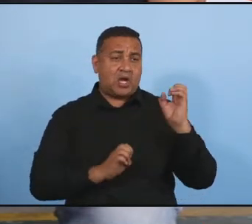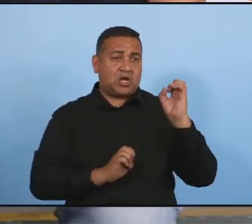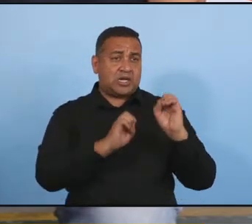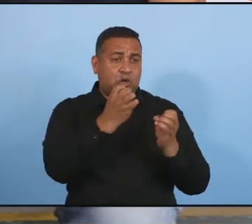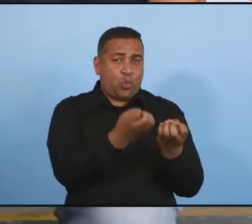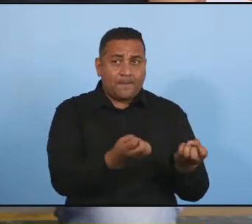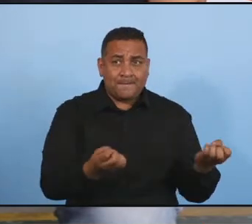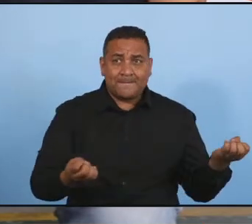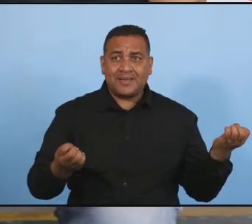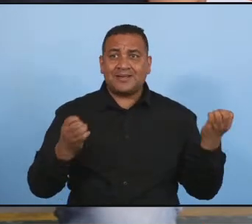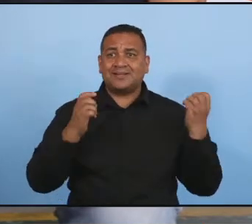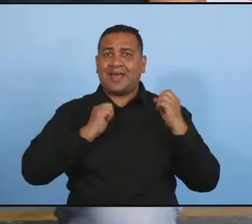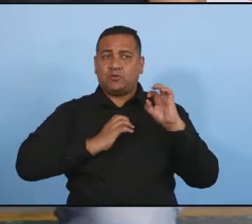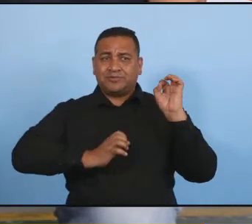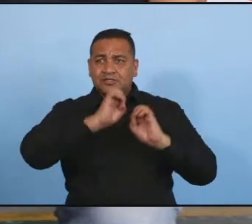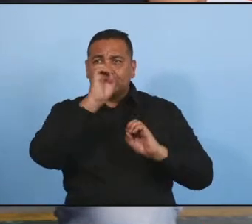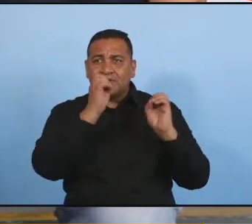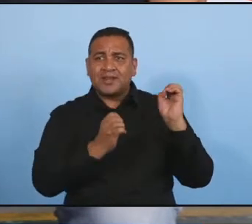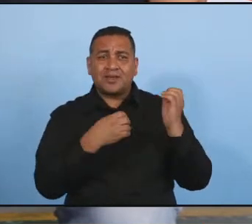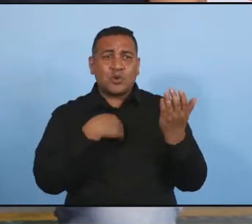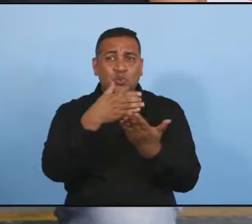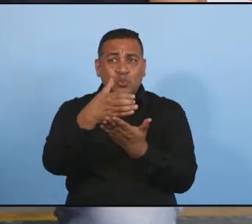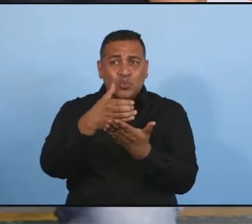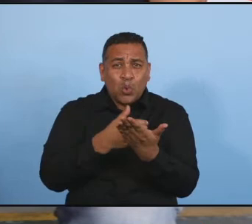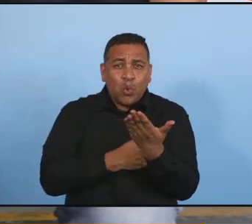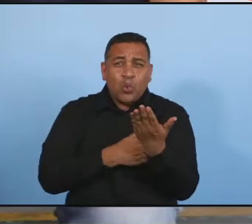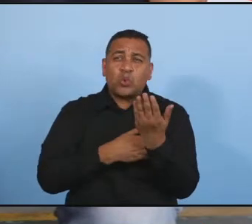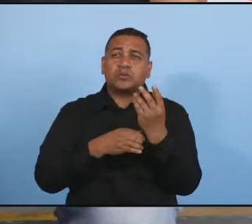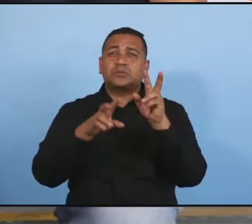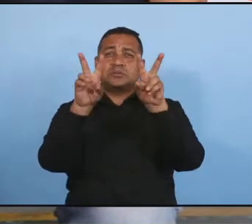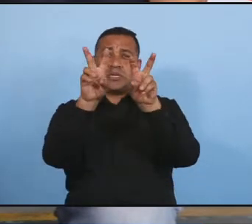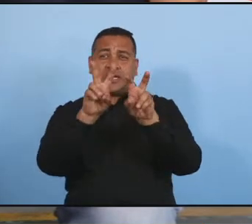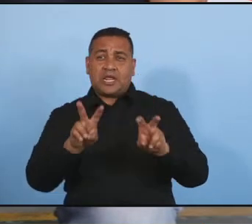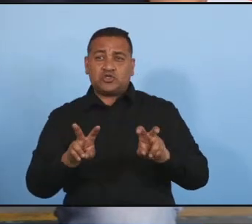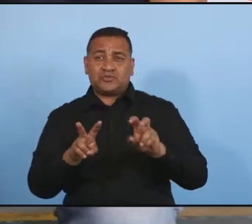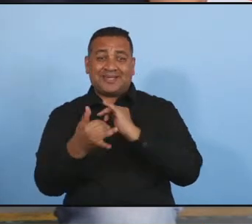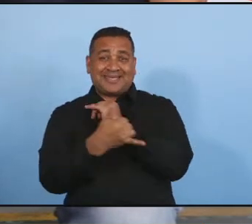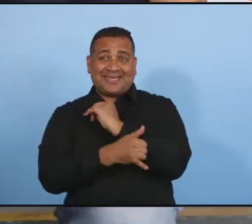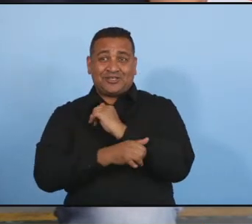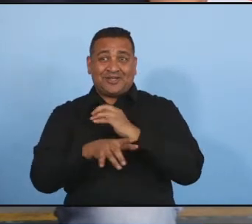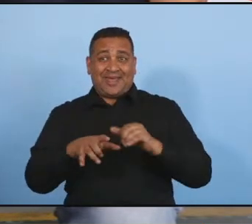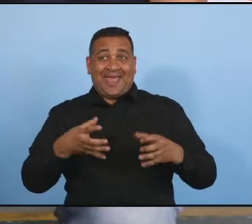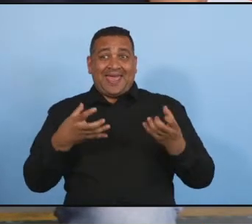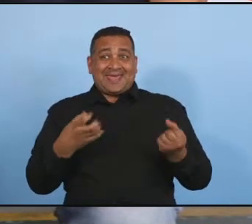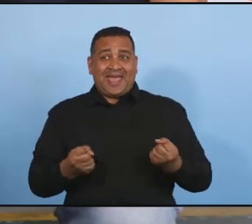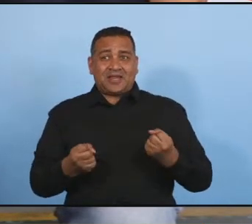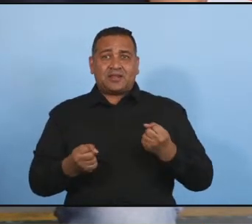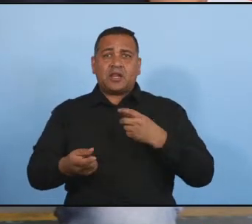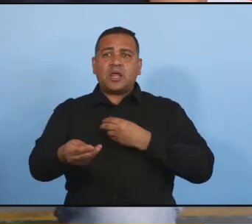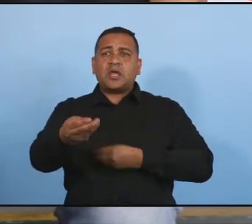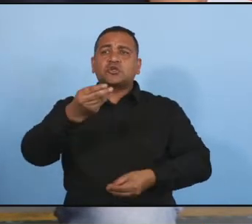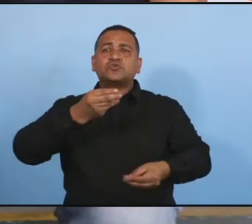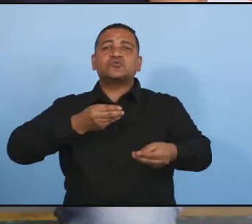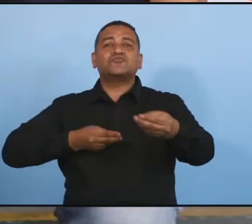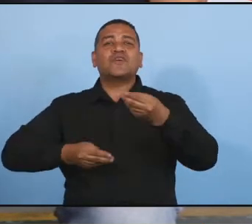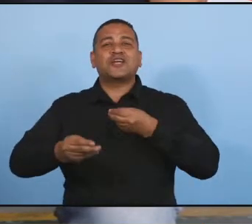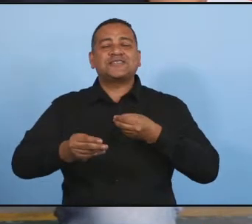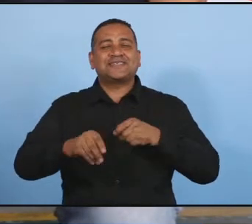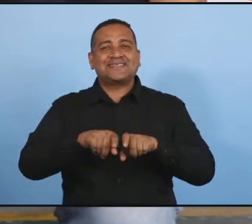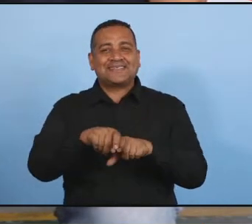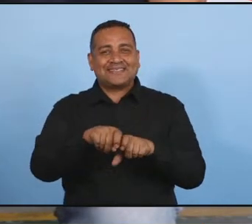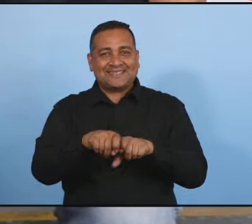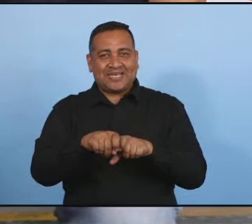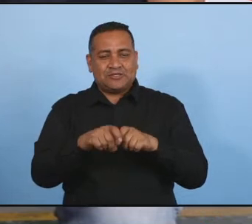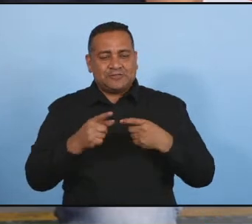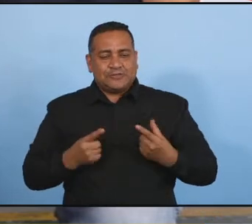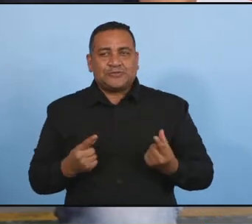comes to electronics, there's very few places in this country that can trade test electronics. And we're one of those venues that